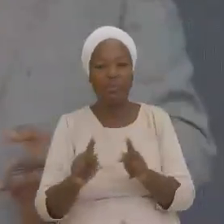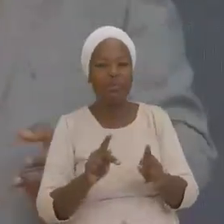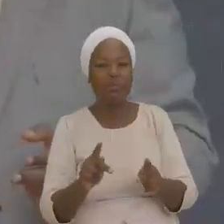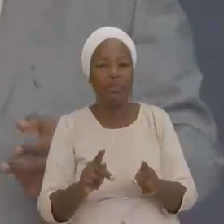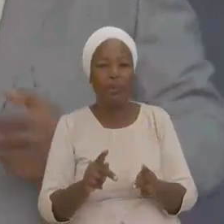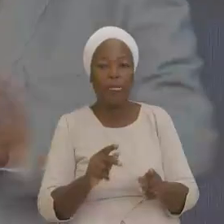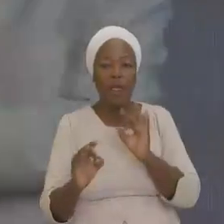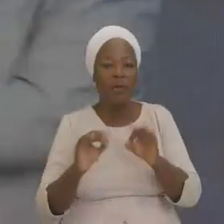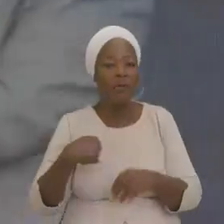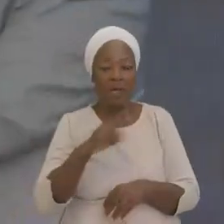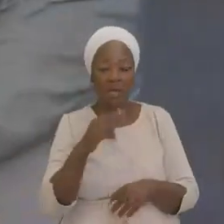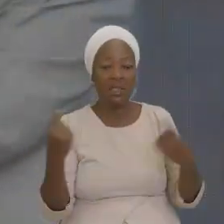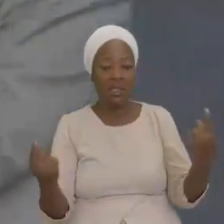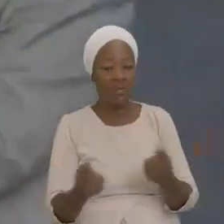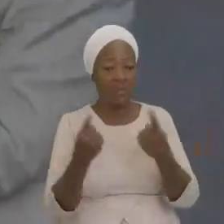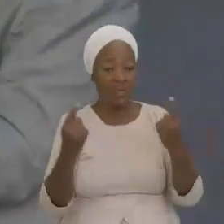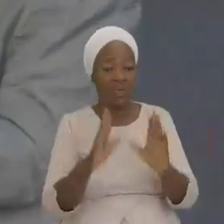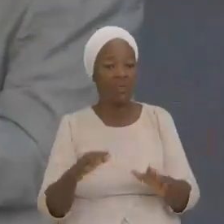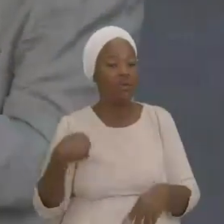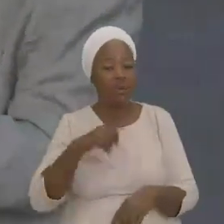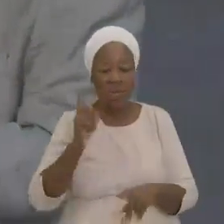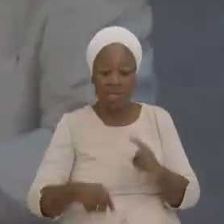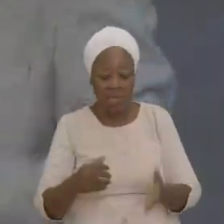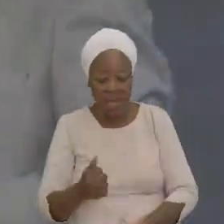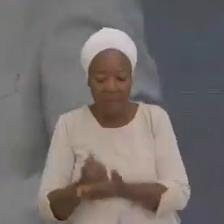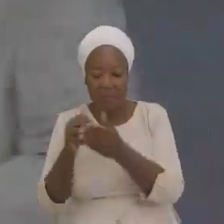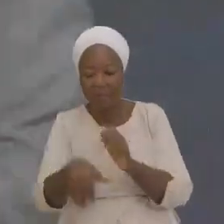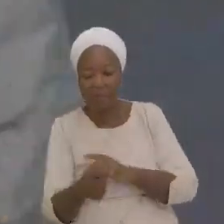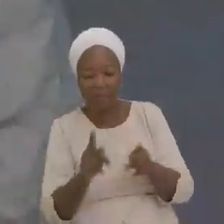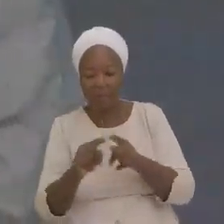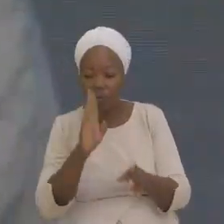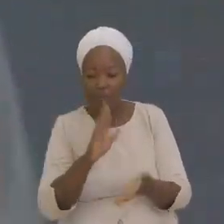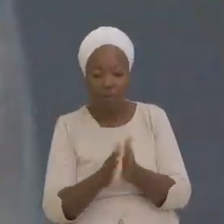If we're sinful, we cannot help other people get saved.